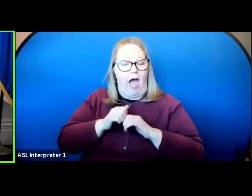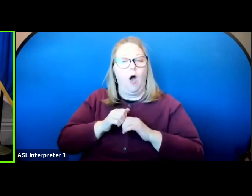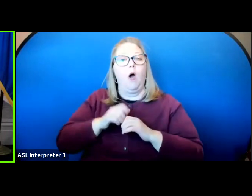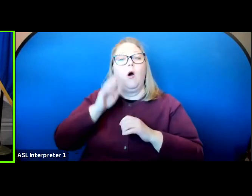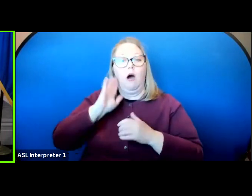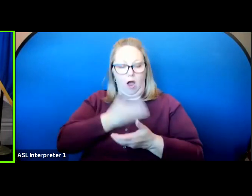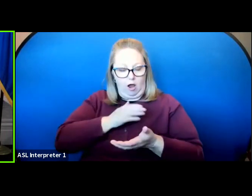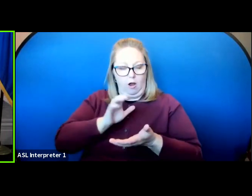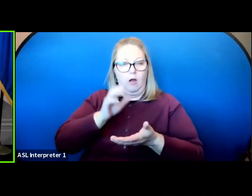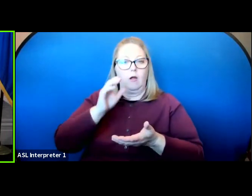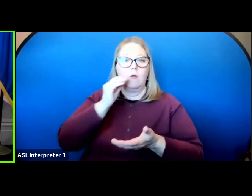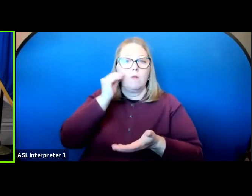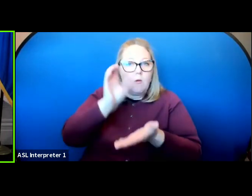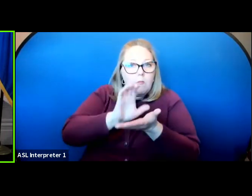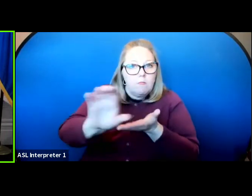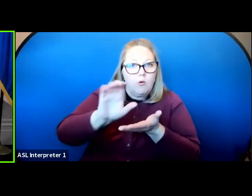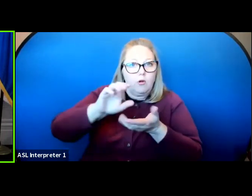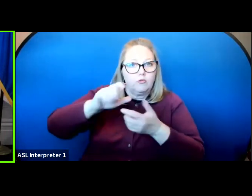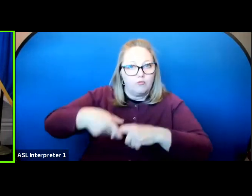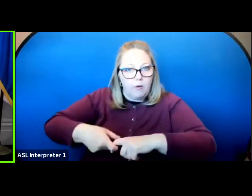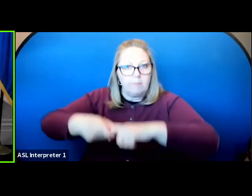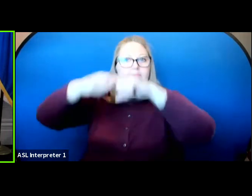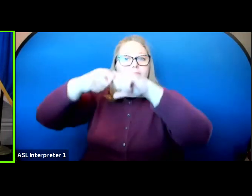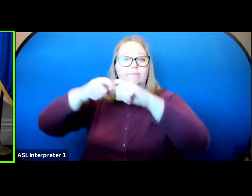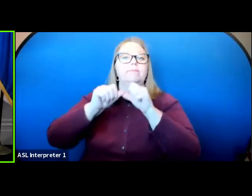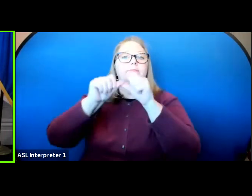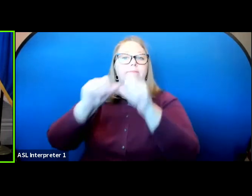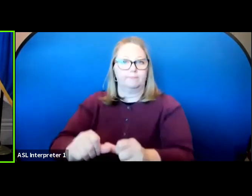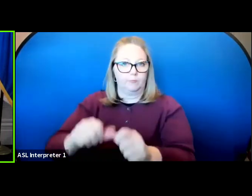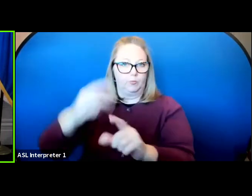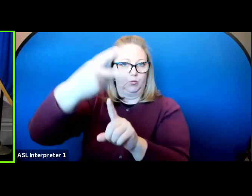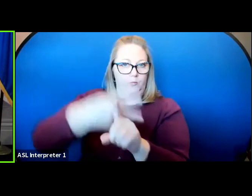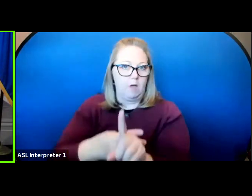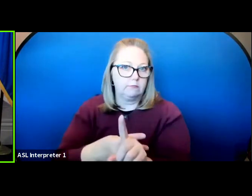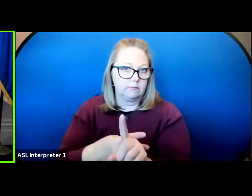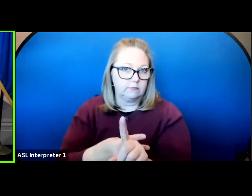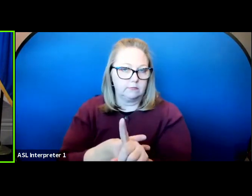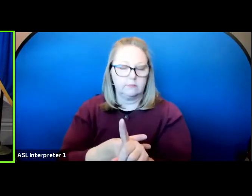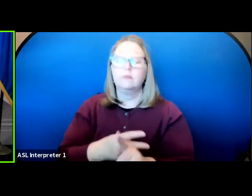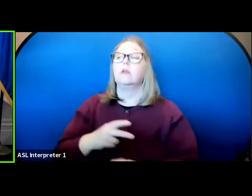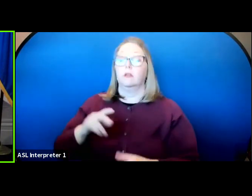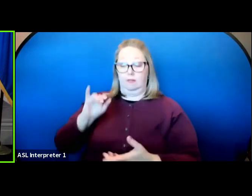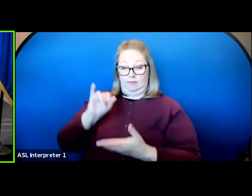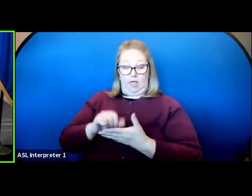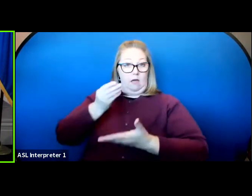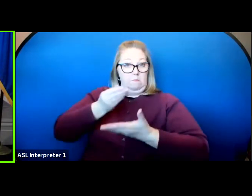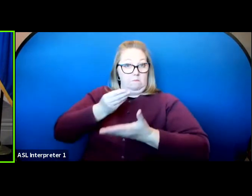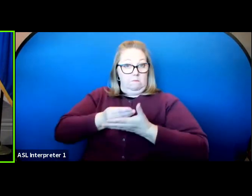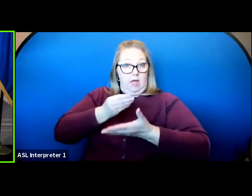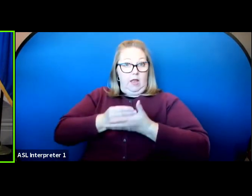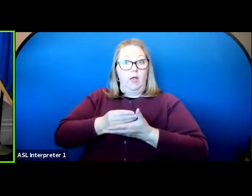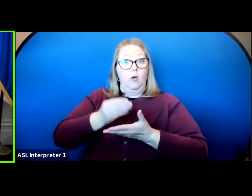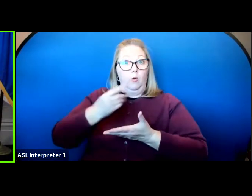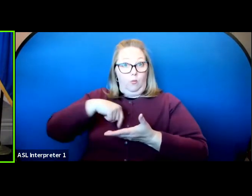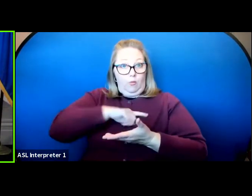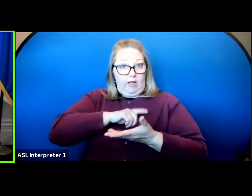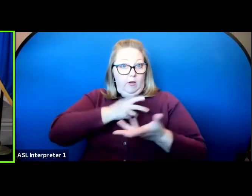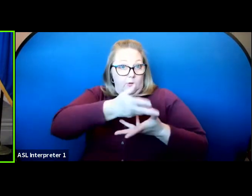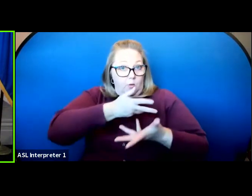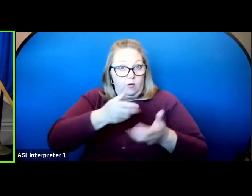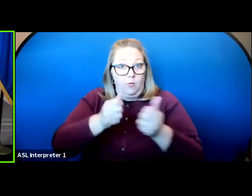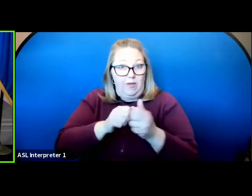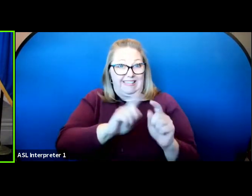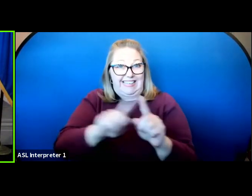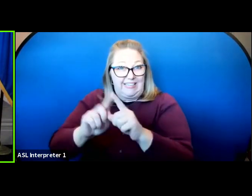work together to ensure systems are created to get these dollars out the door faster to help both